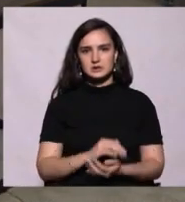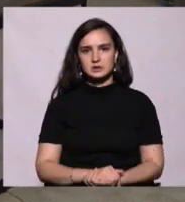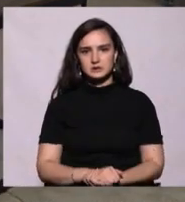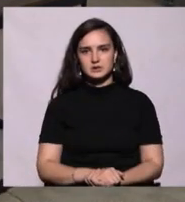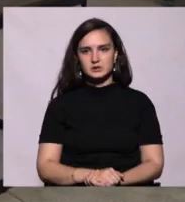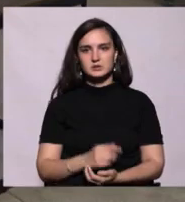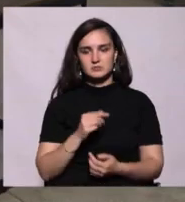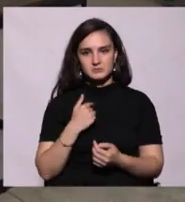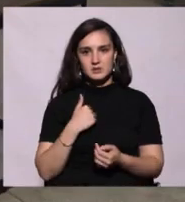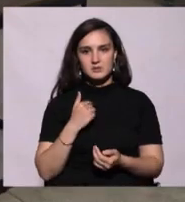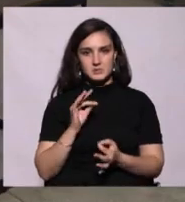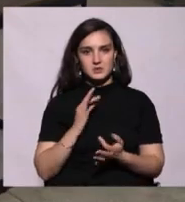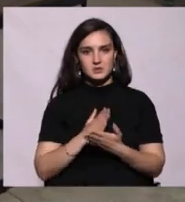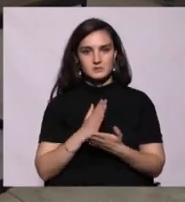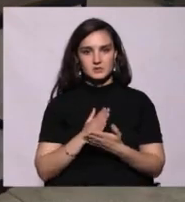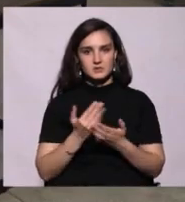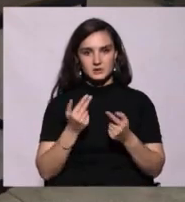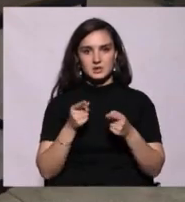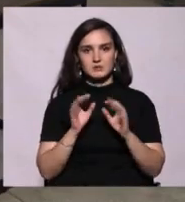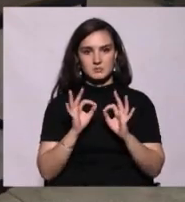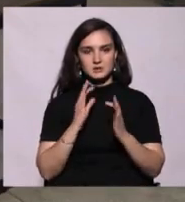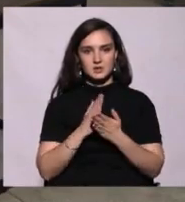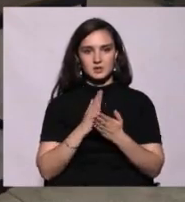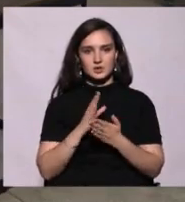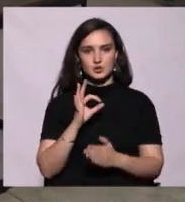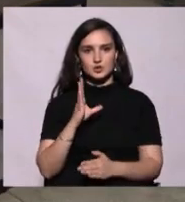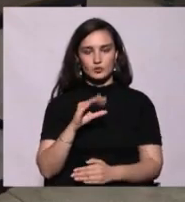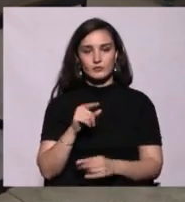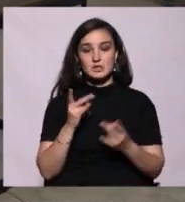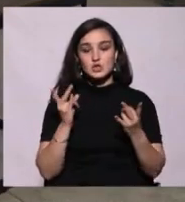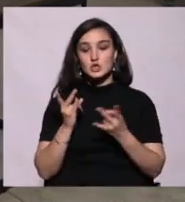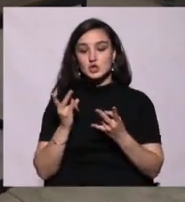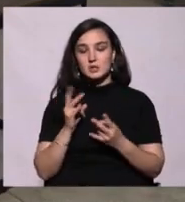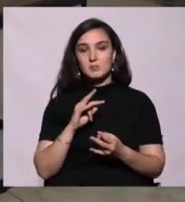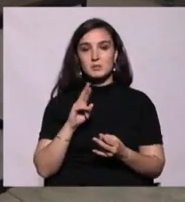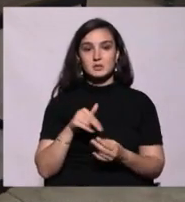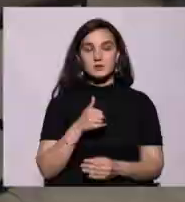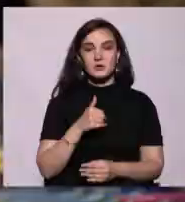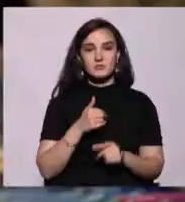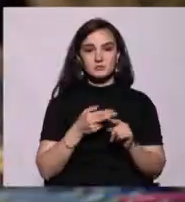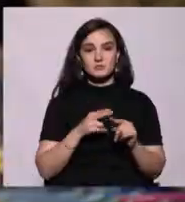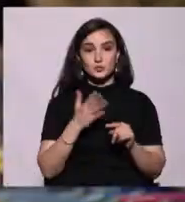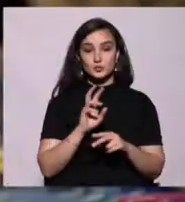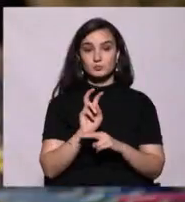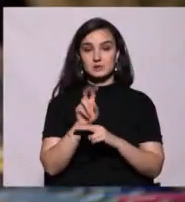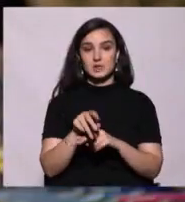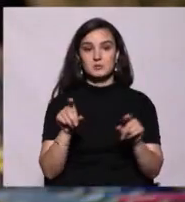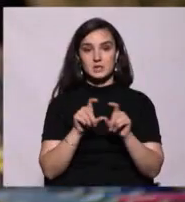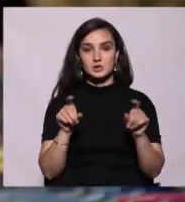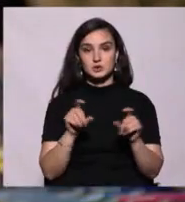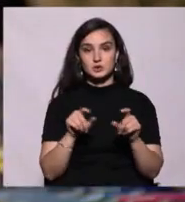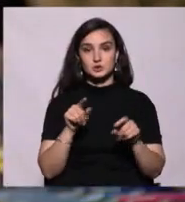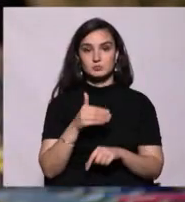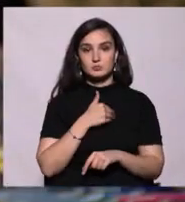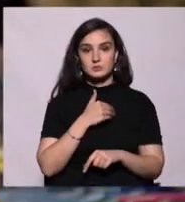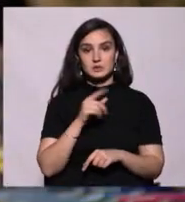needs. Am I right, Mr. Carter? You are exactly right, Miss Sophie. Wants and needs are very similar. If you go into a store and